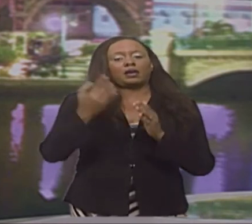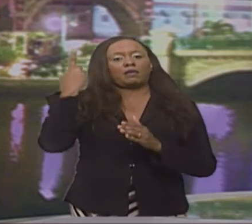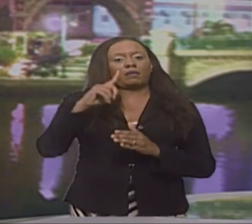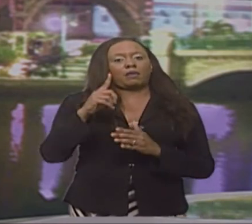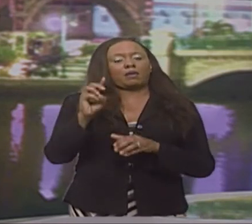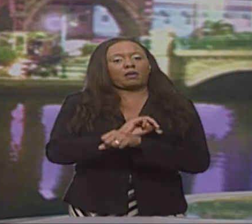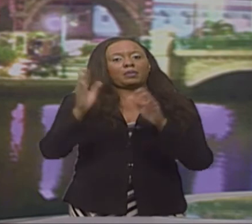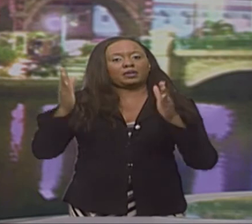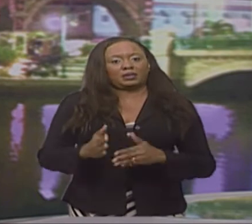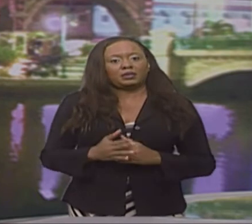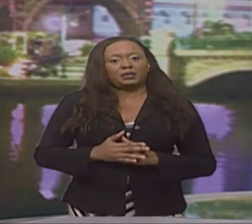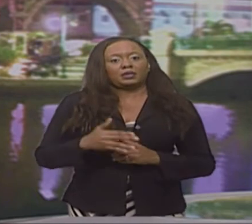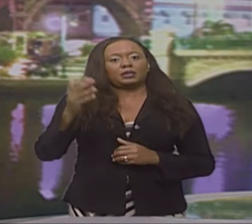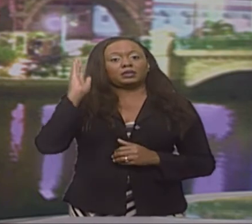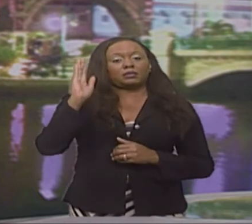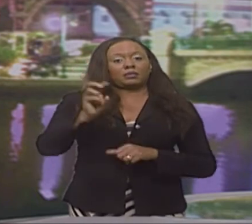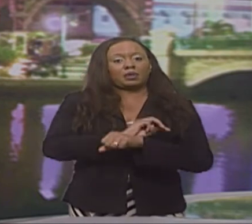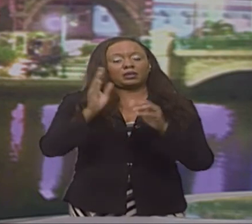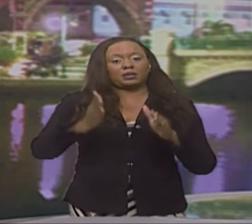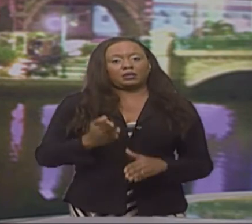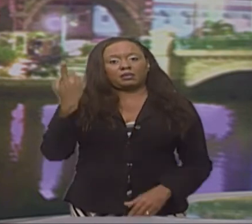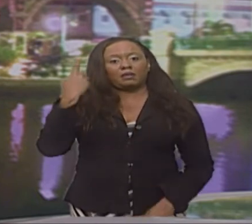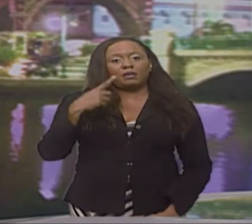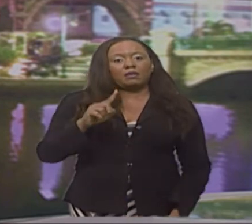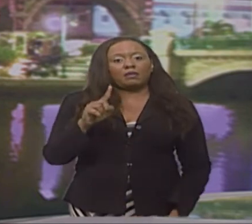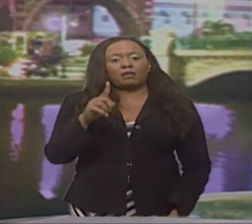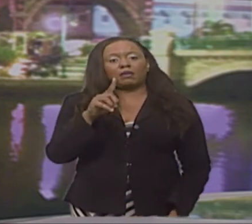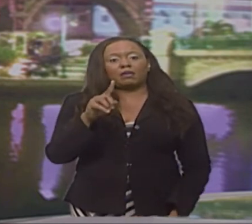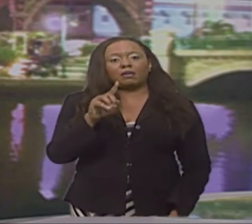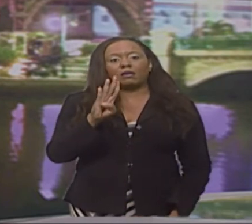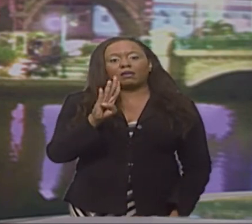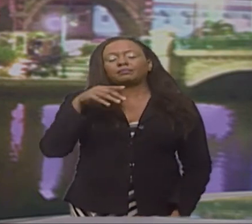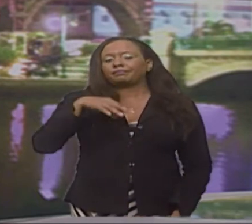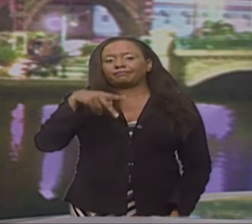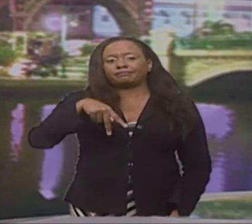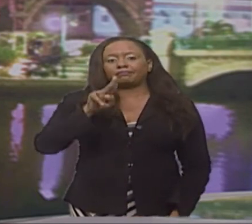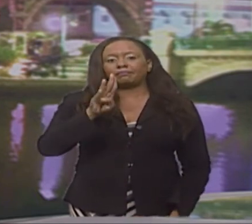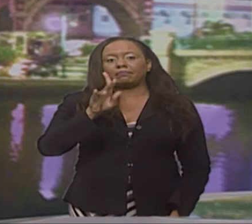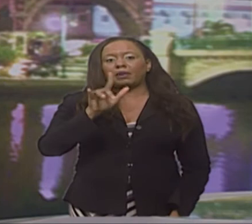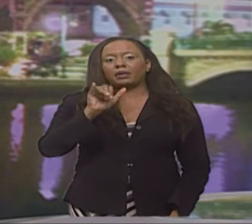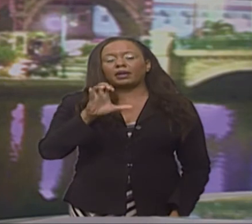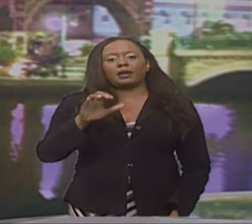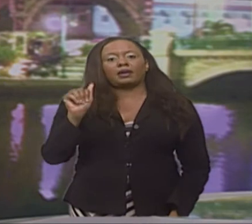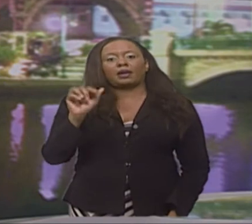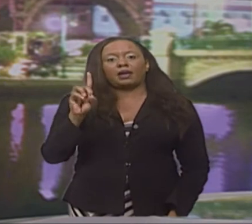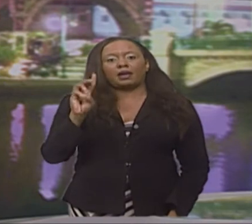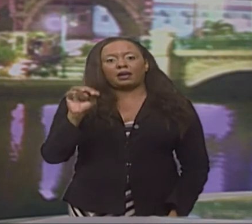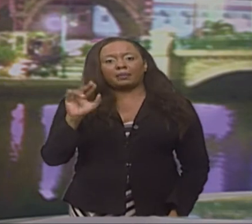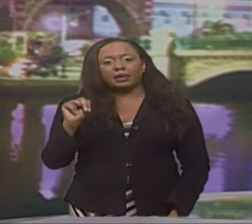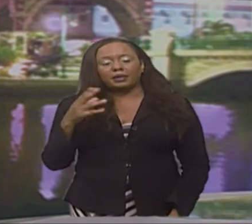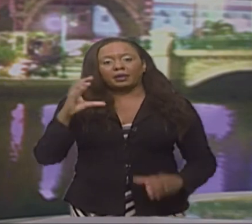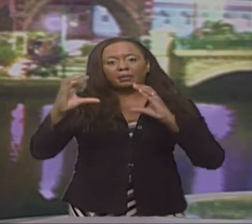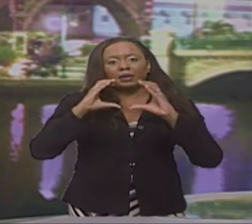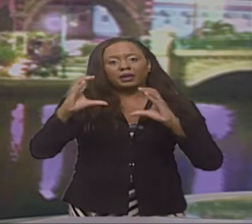MP as a minister. She will serve as minister in the Ministry of Public Administration and Communications. There she will assist the Prime Minister,